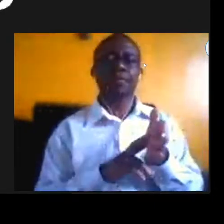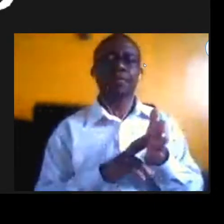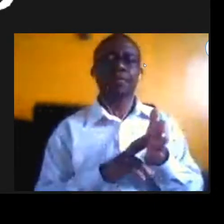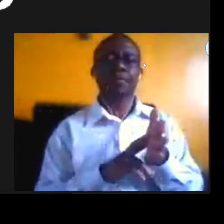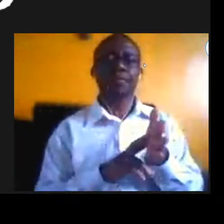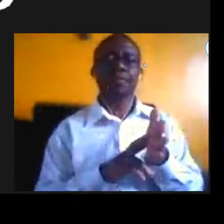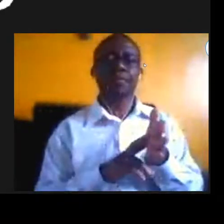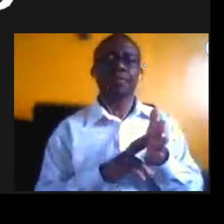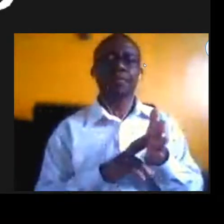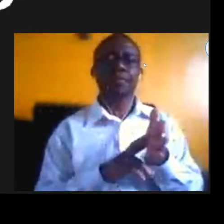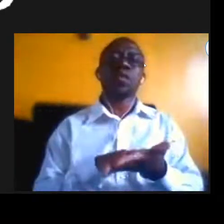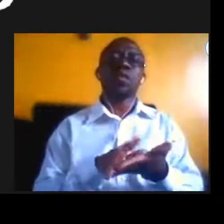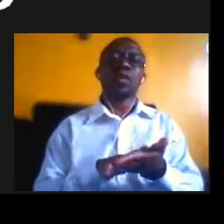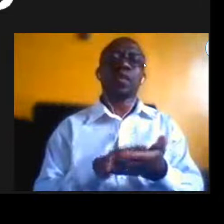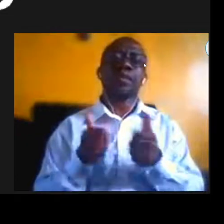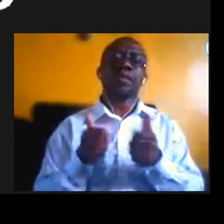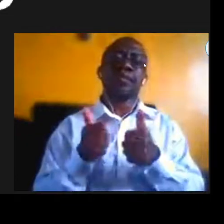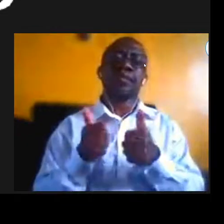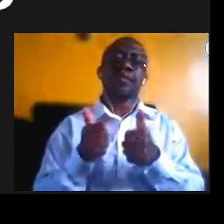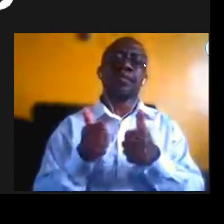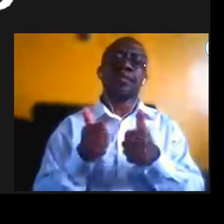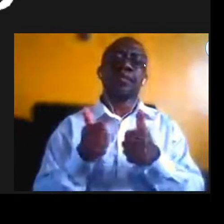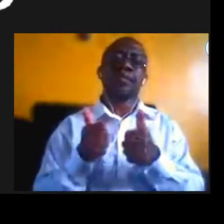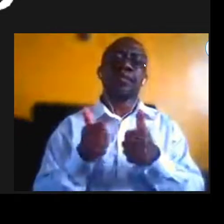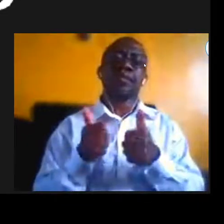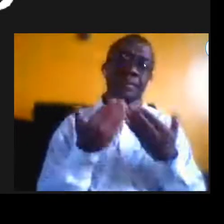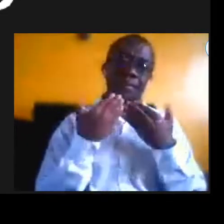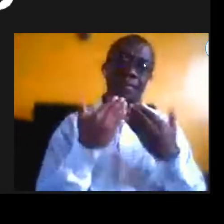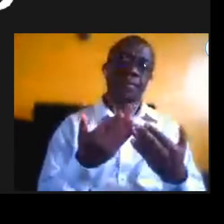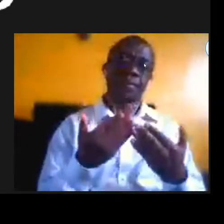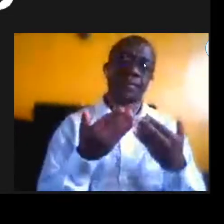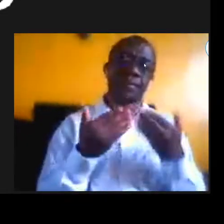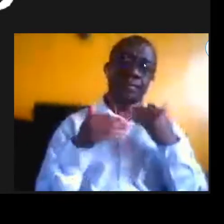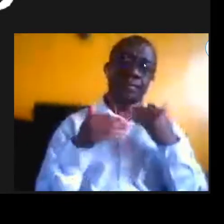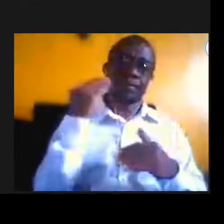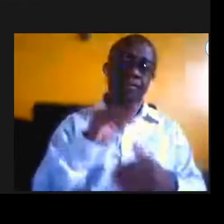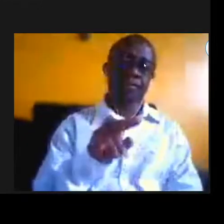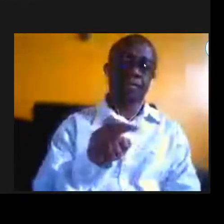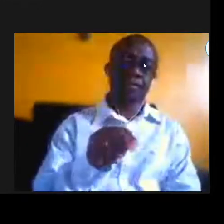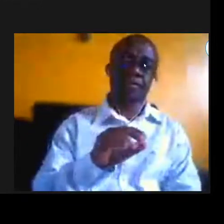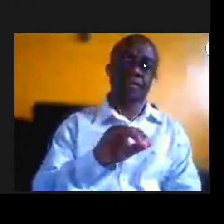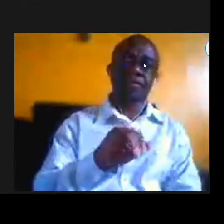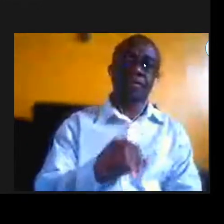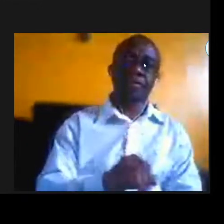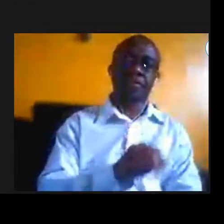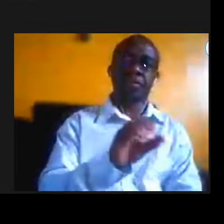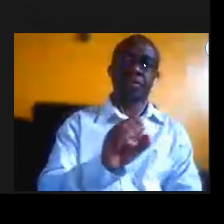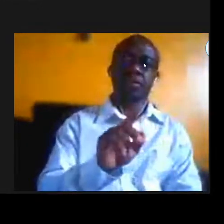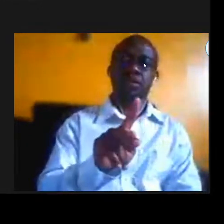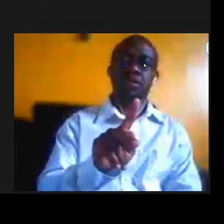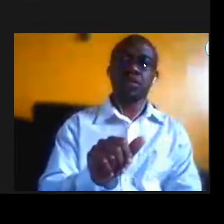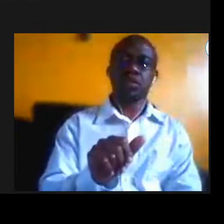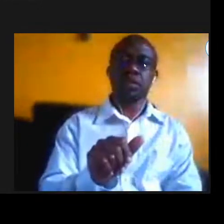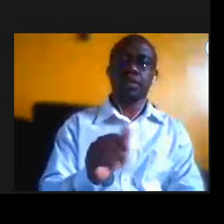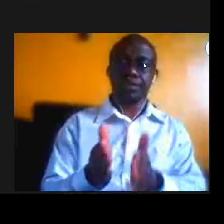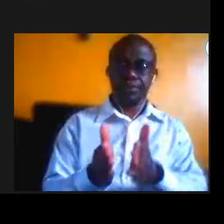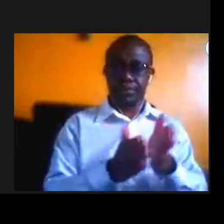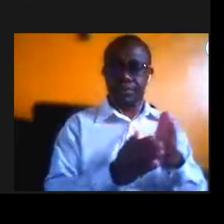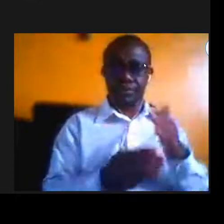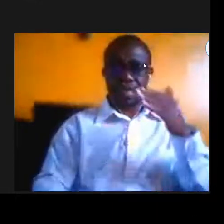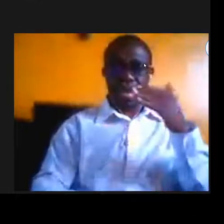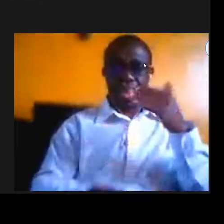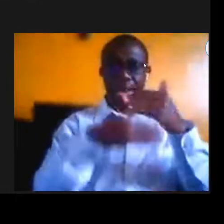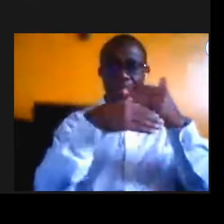that comment is great, and thank you very much, Professor Njoka. But in addition to that, Anita,